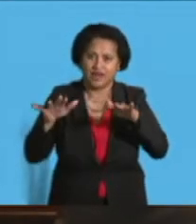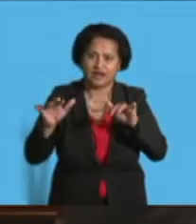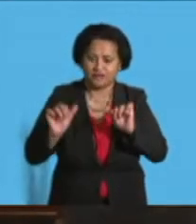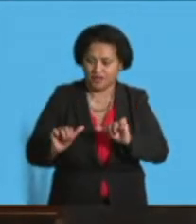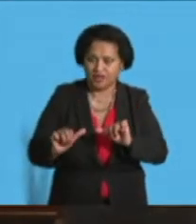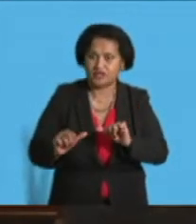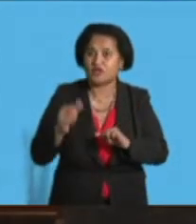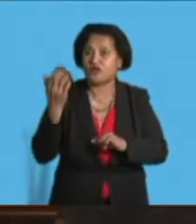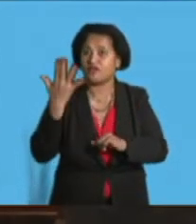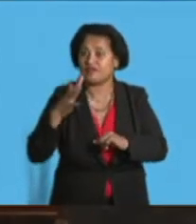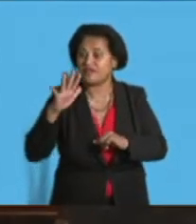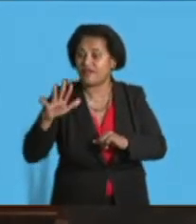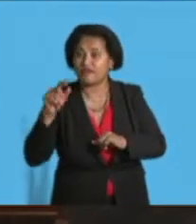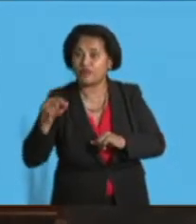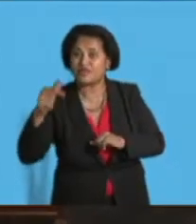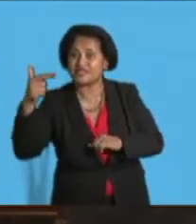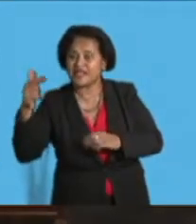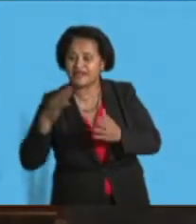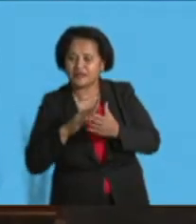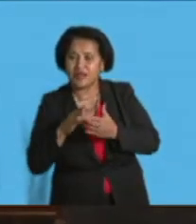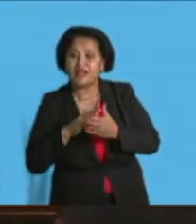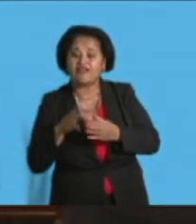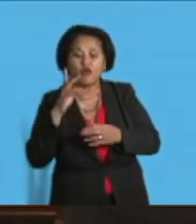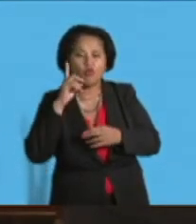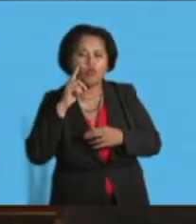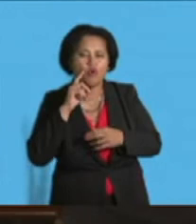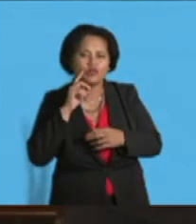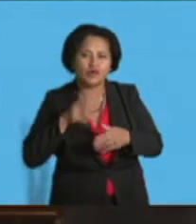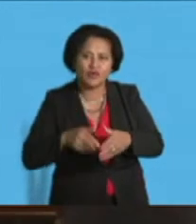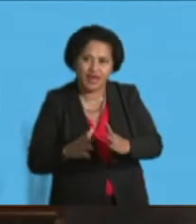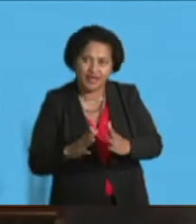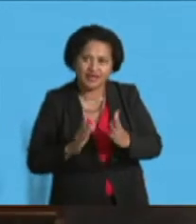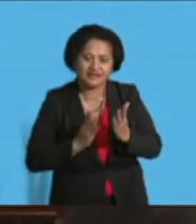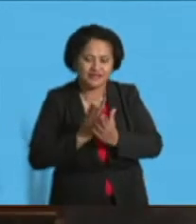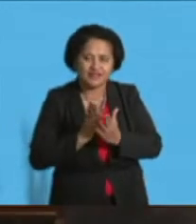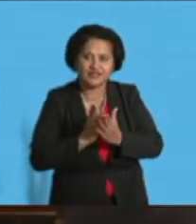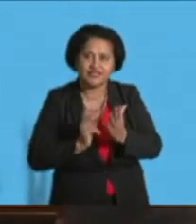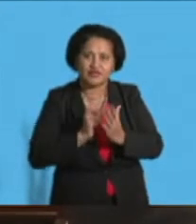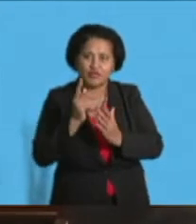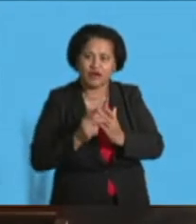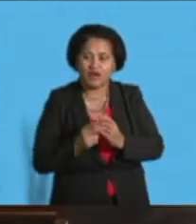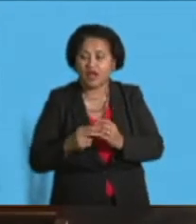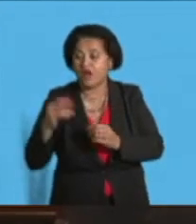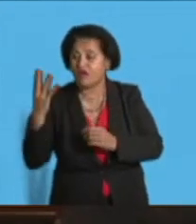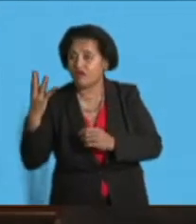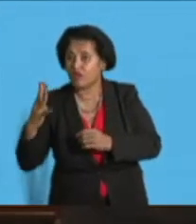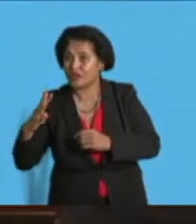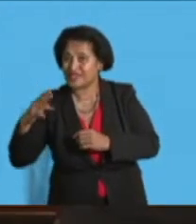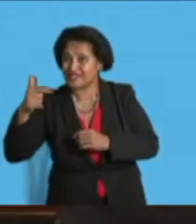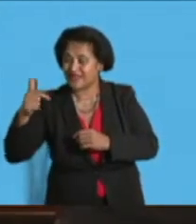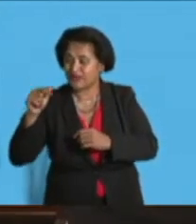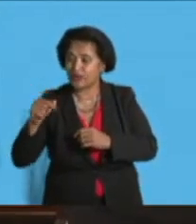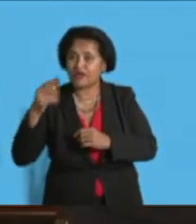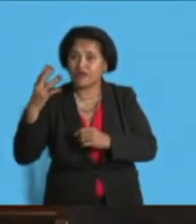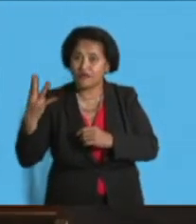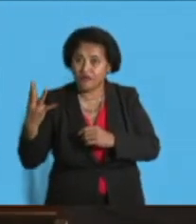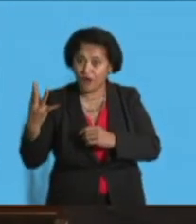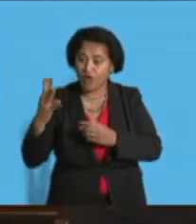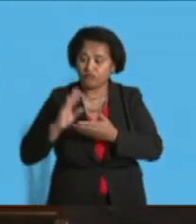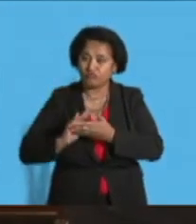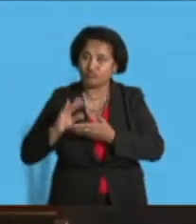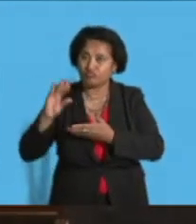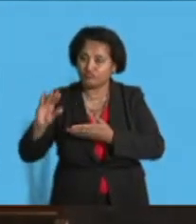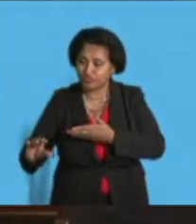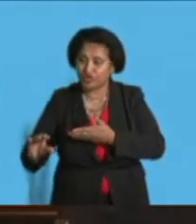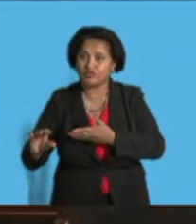55.7 million is allocated for Waterways Services Program. Madam Speaker, 47.4 million of the above allocation is allocated